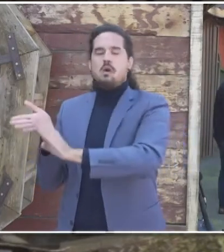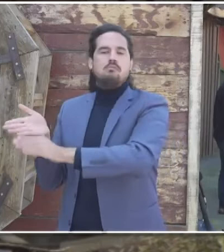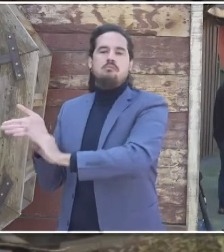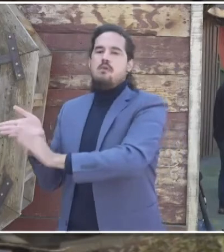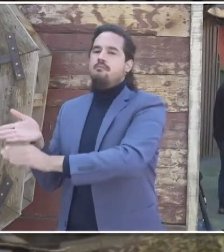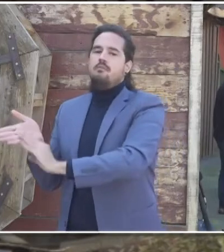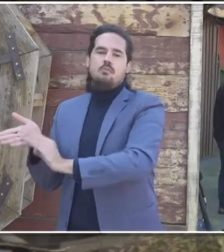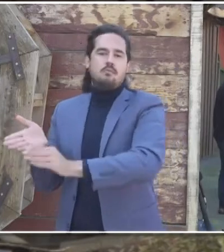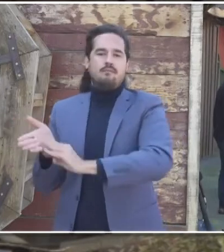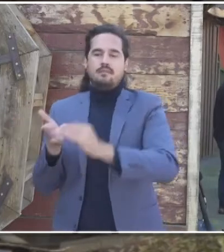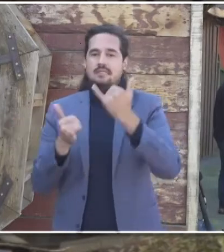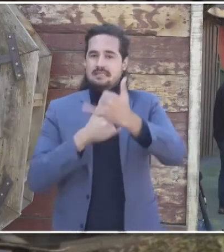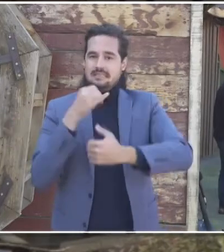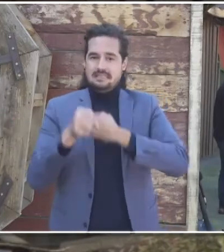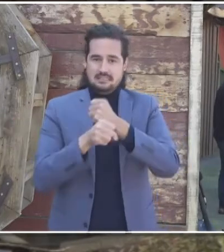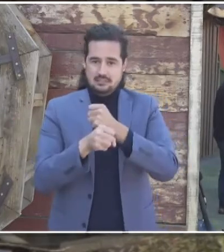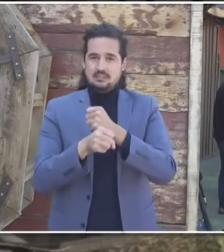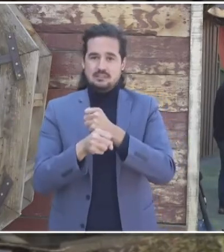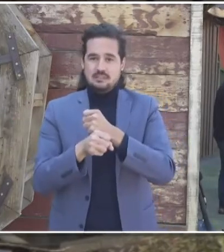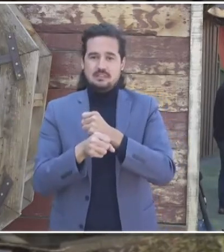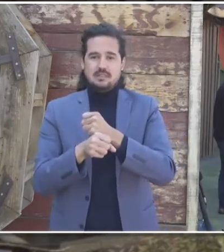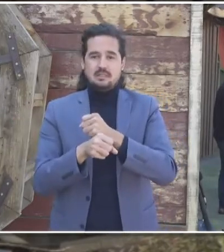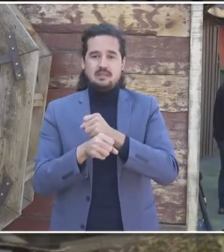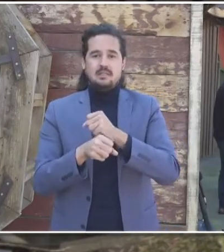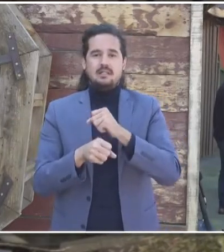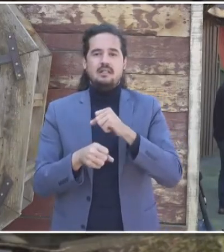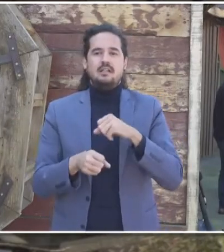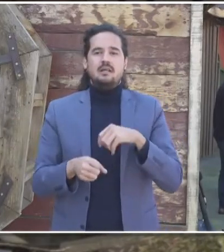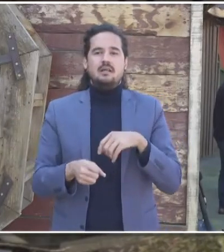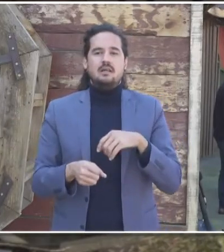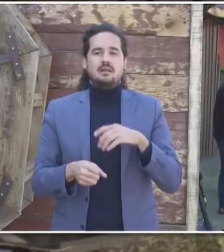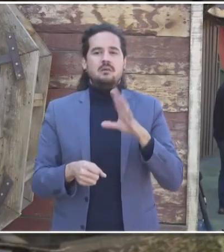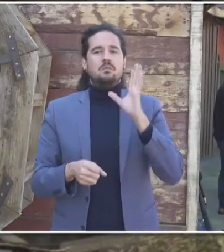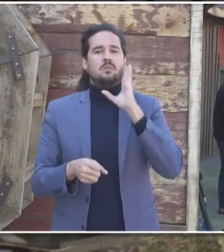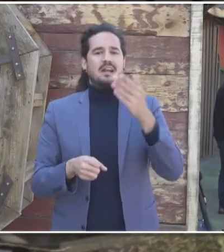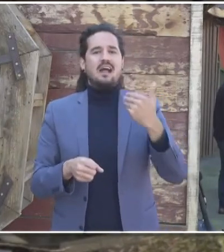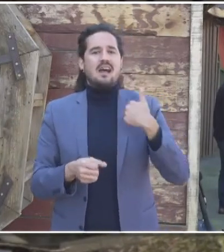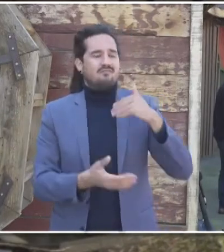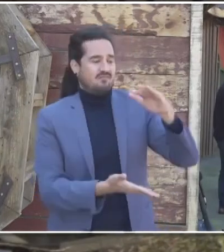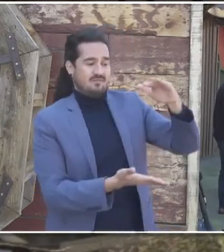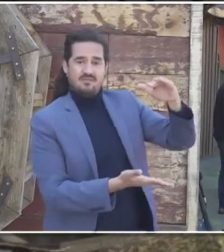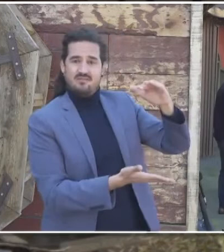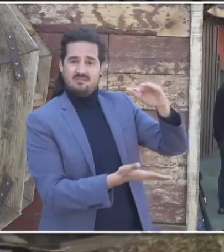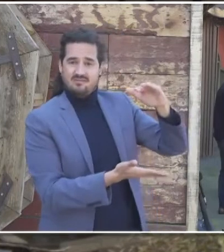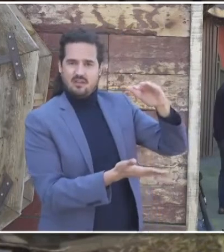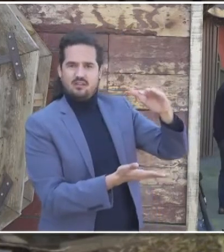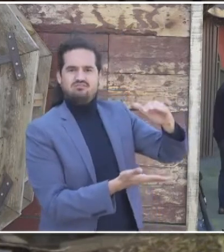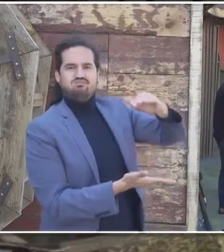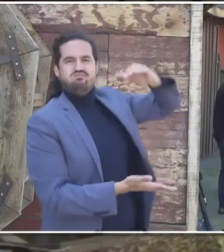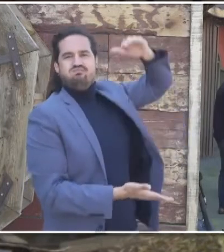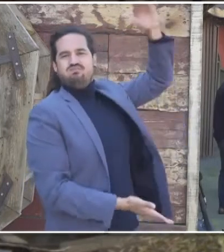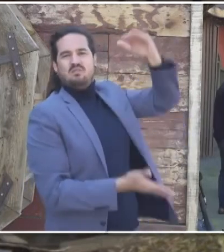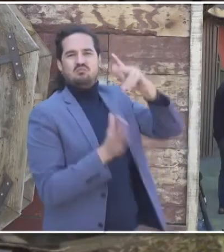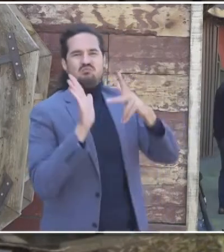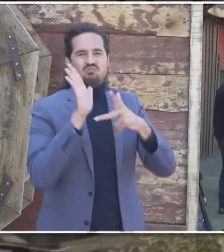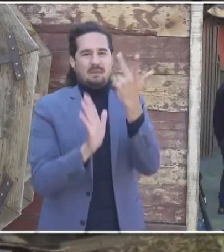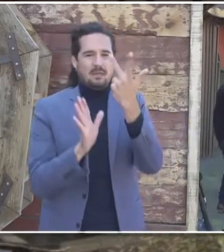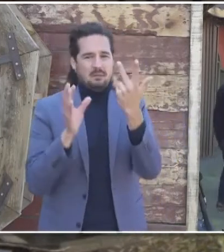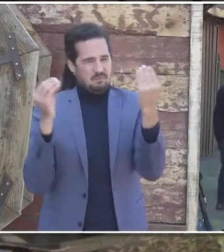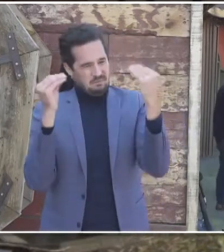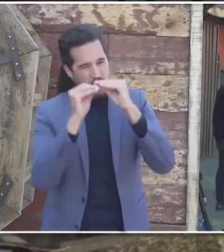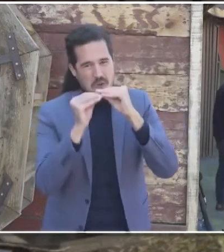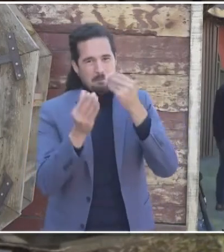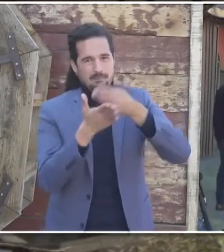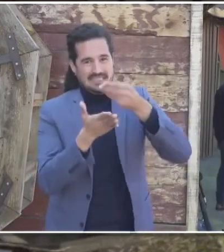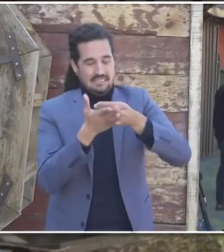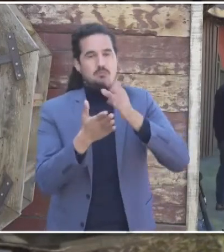triple the allocation of grants to businesses just like his. This pandemic has put pressure on all of us. The state